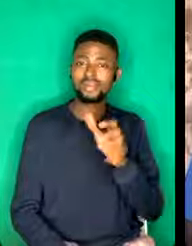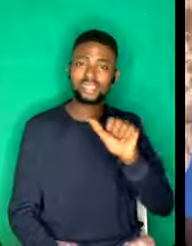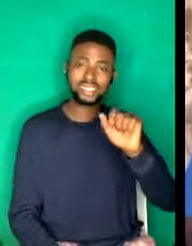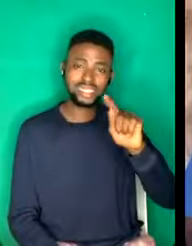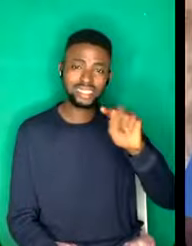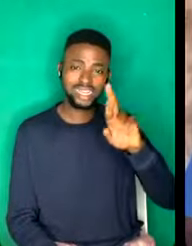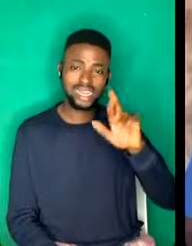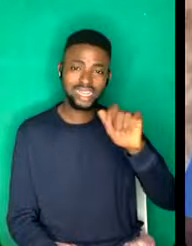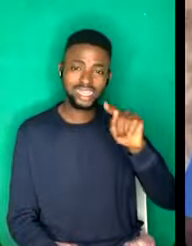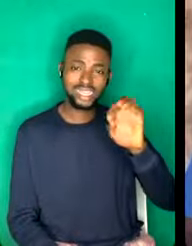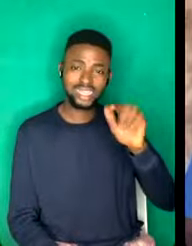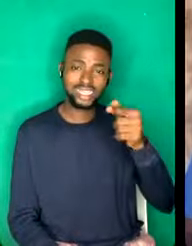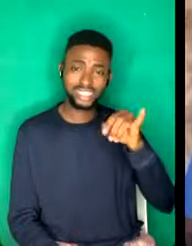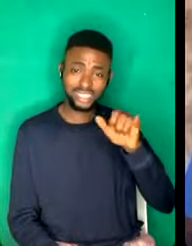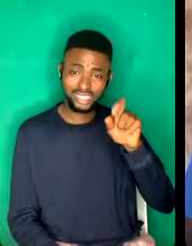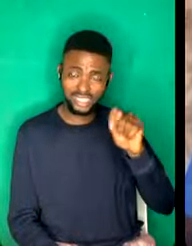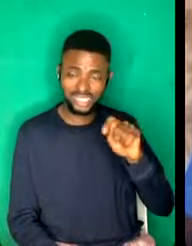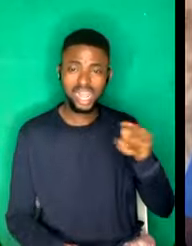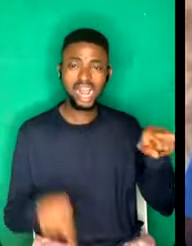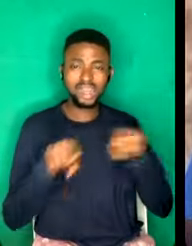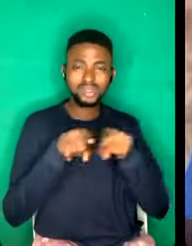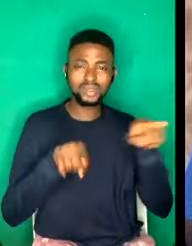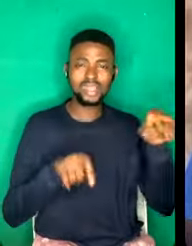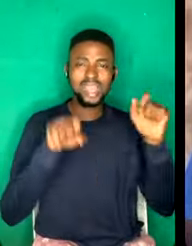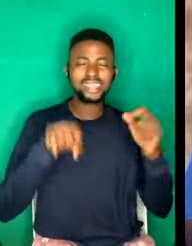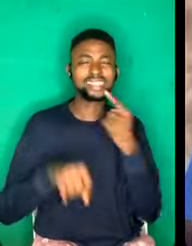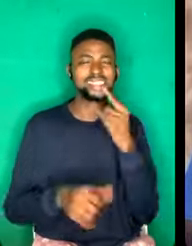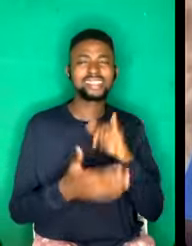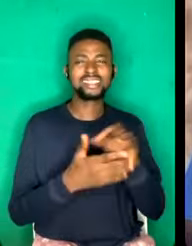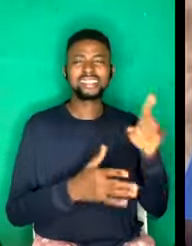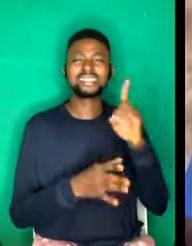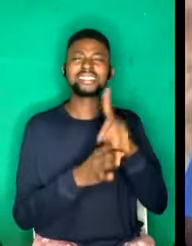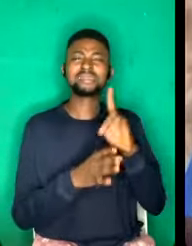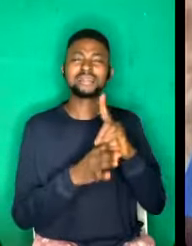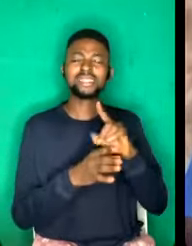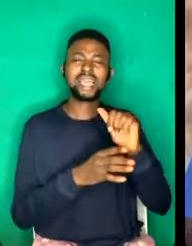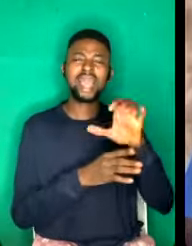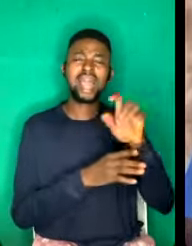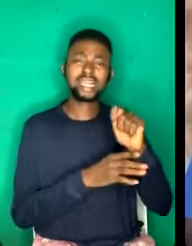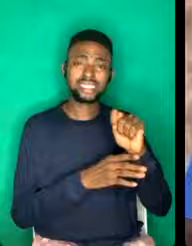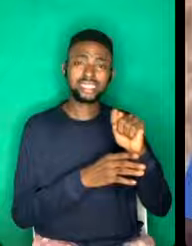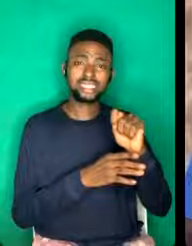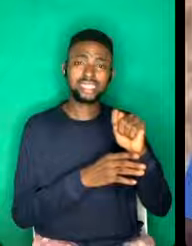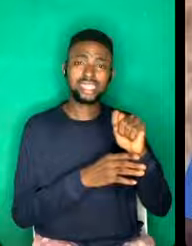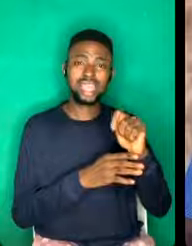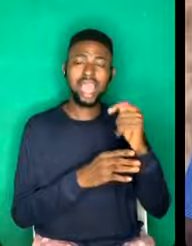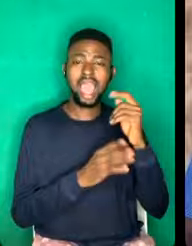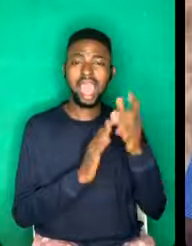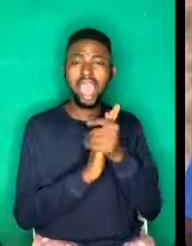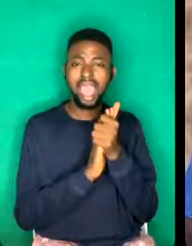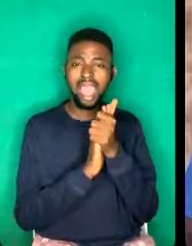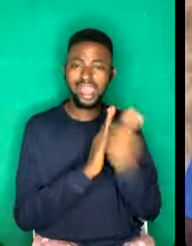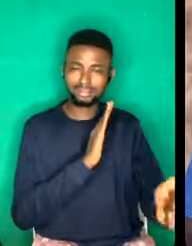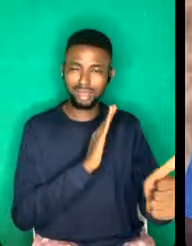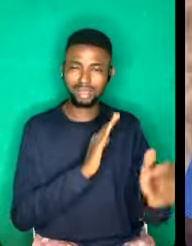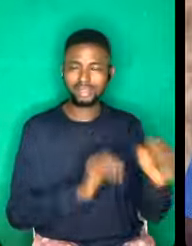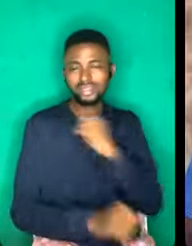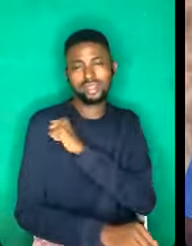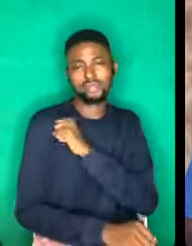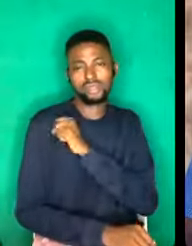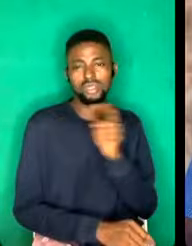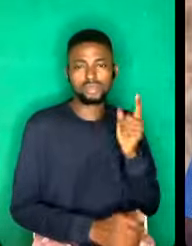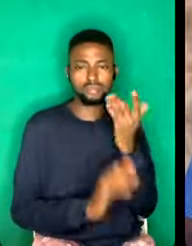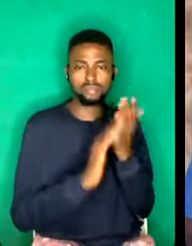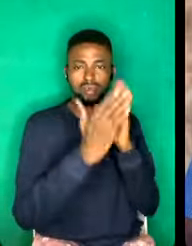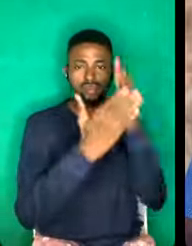also say disability arts experts. Samuel James before you. Wow.